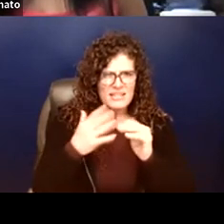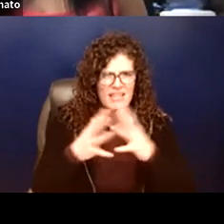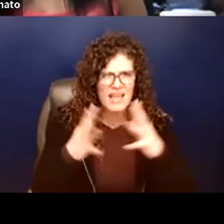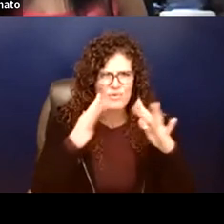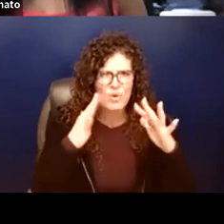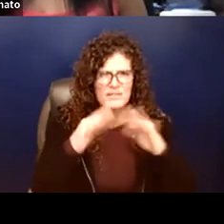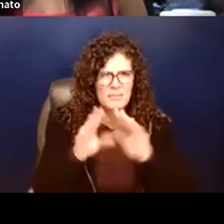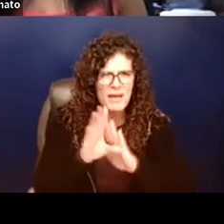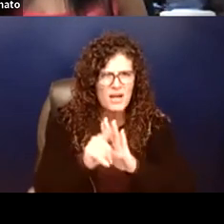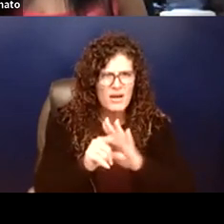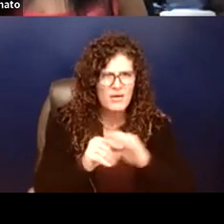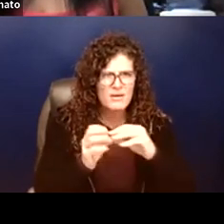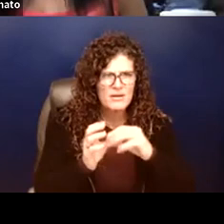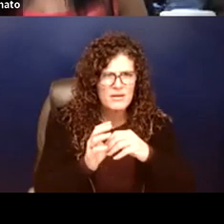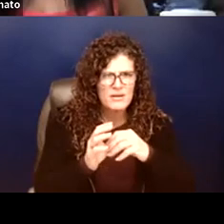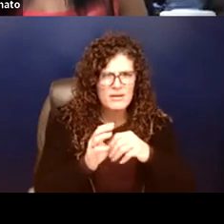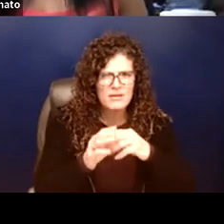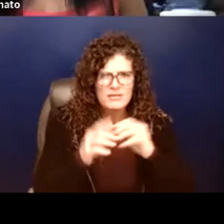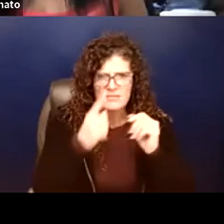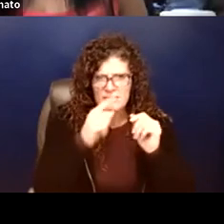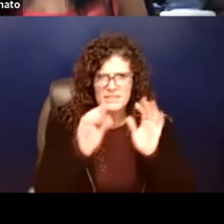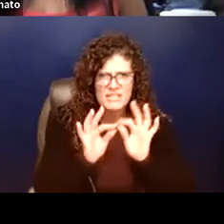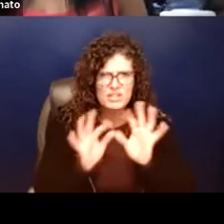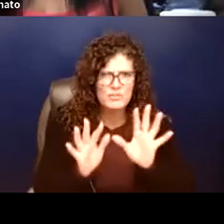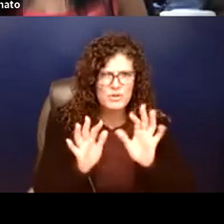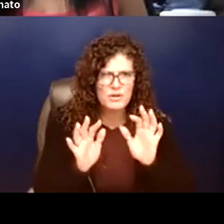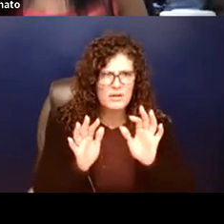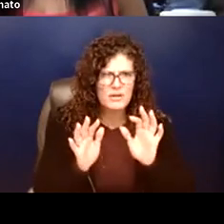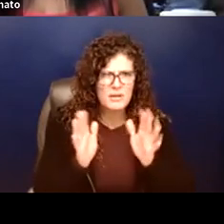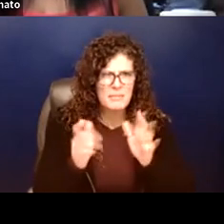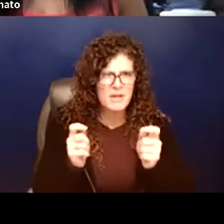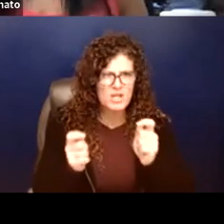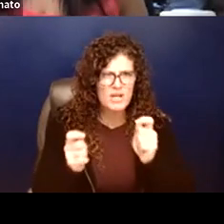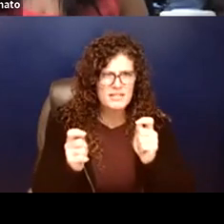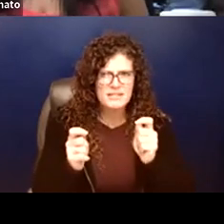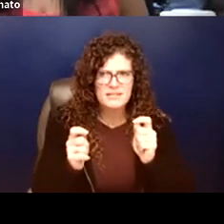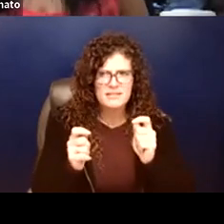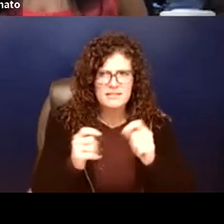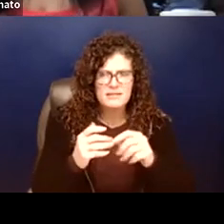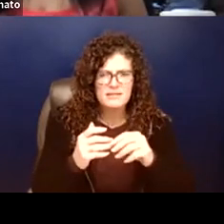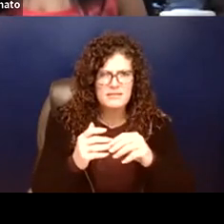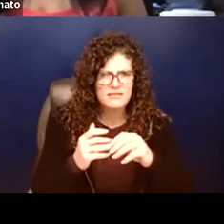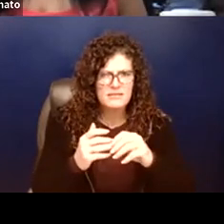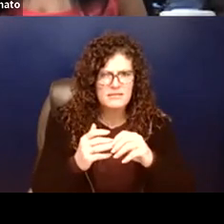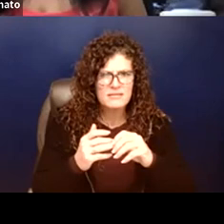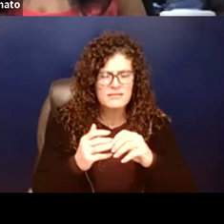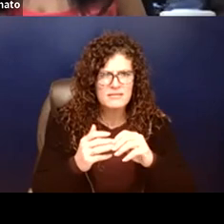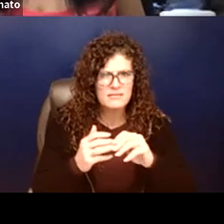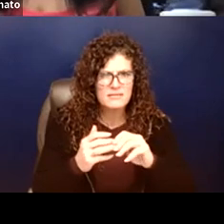in the background. So if our interpreter could maybe adjust and check